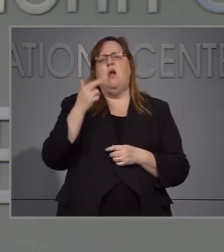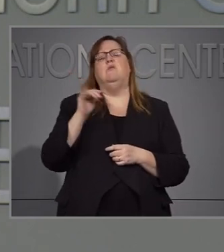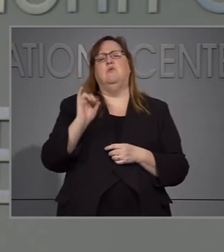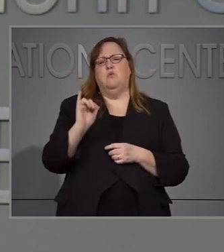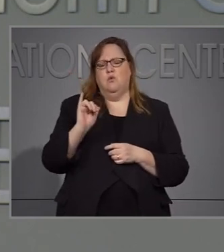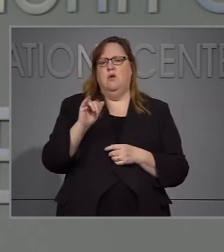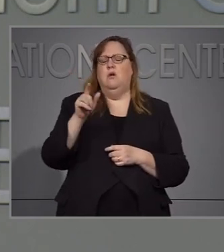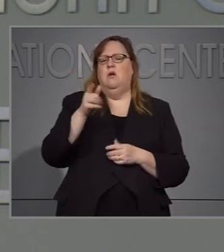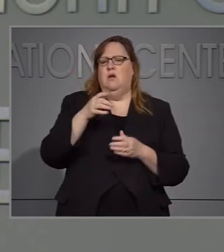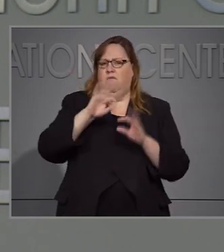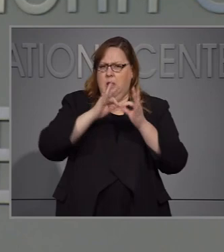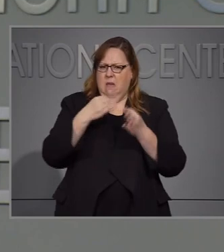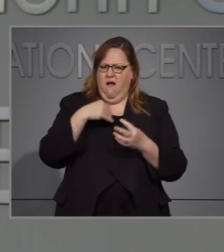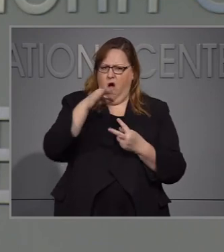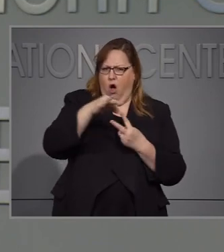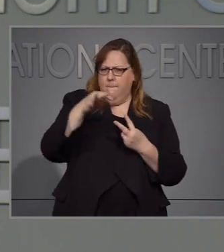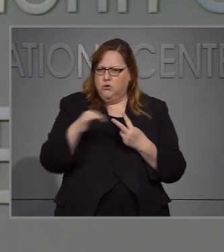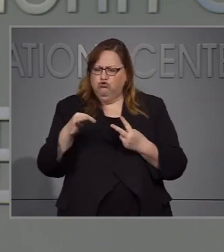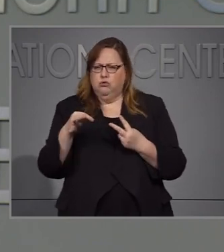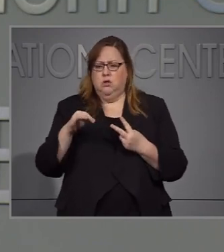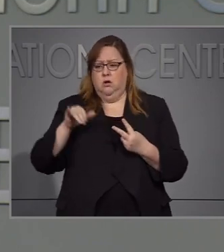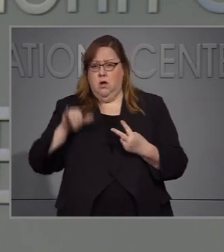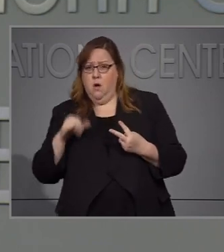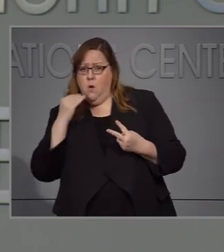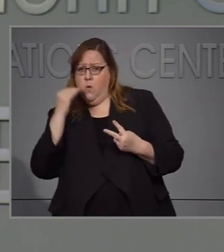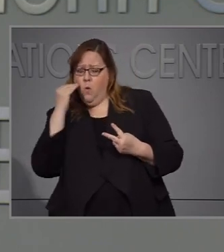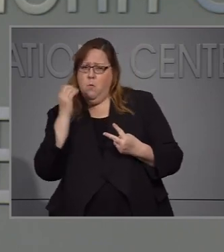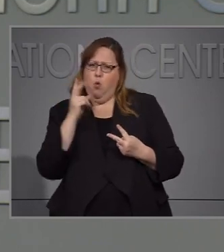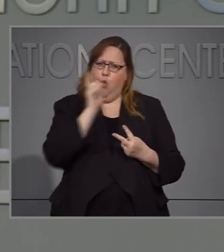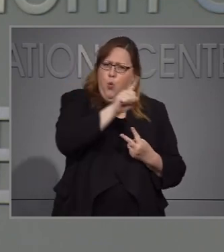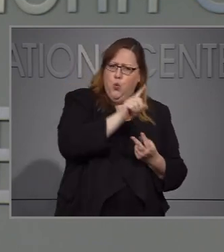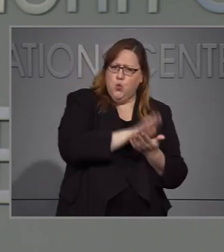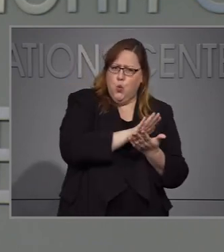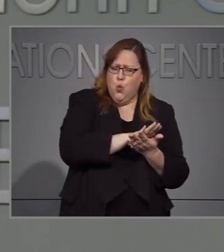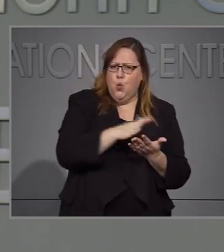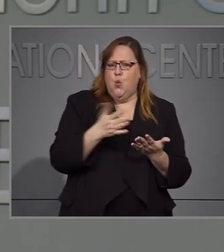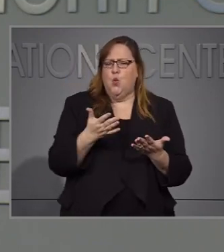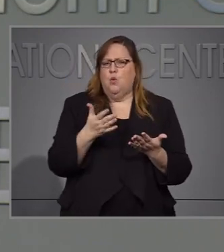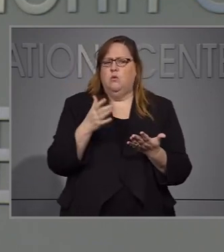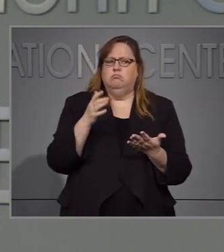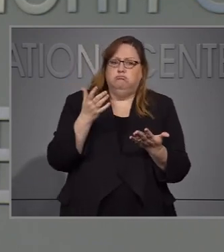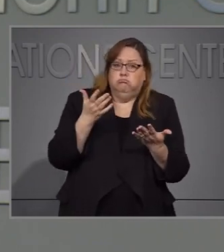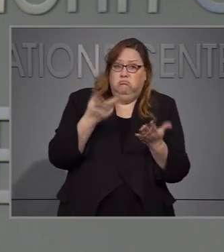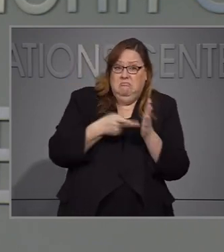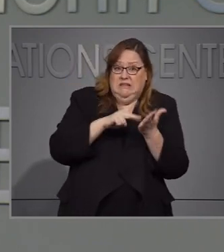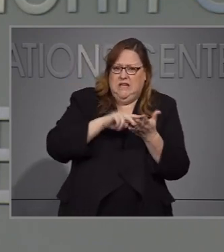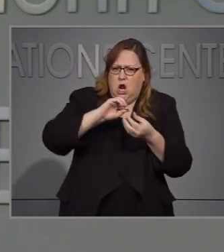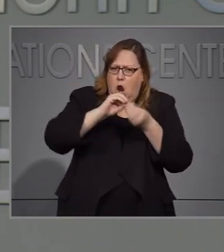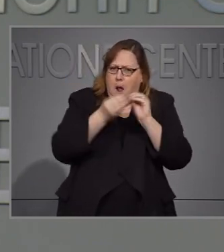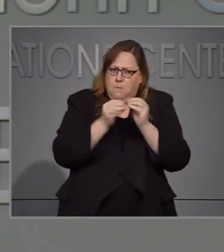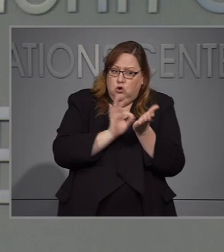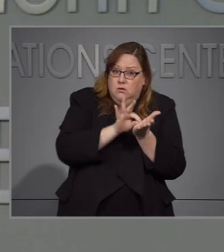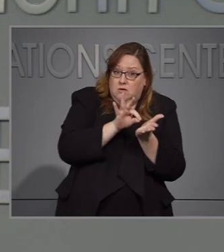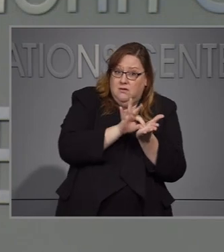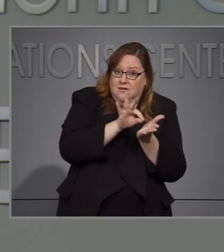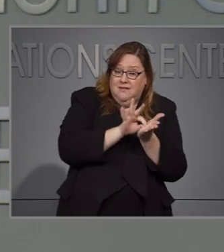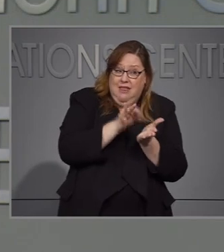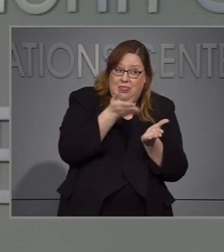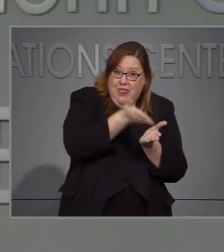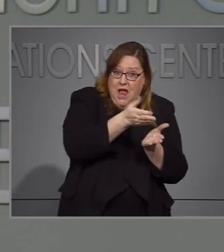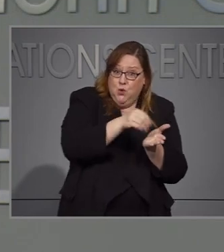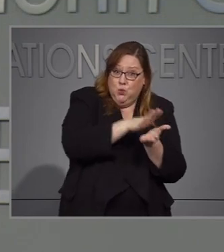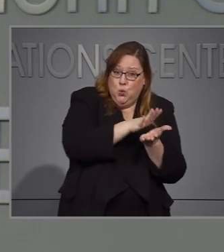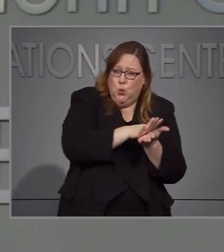of school, changing schools, or homeschooling. ADMs are critical for districts to obtain funding. Has the administration